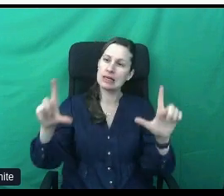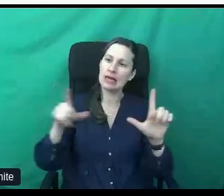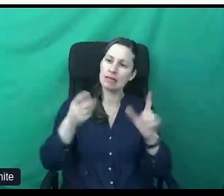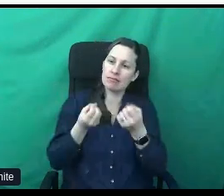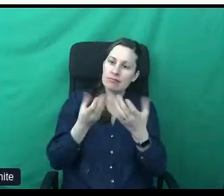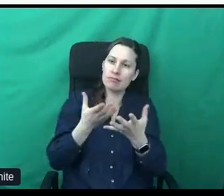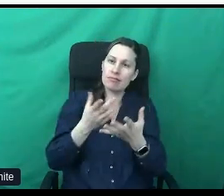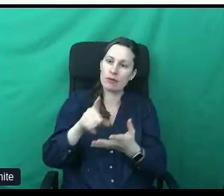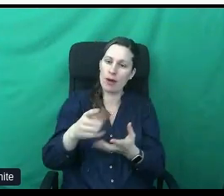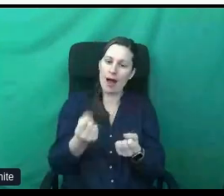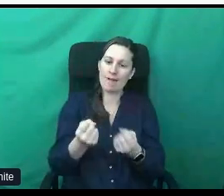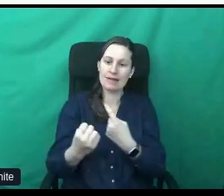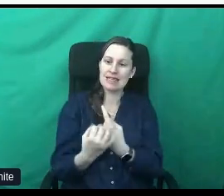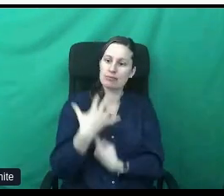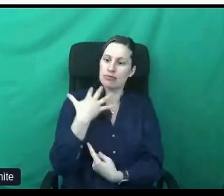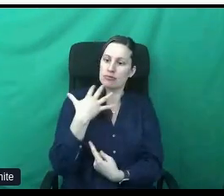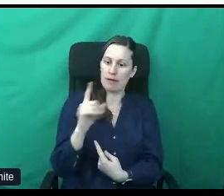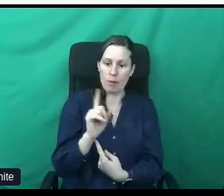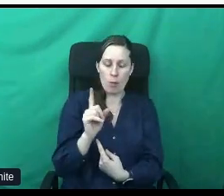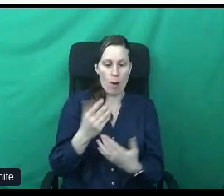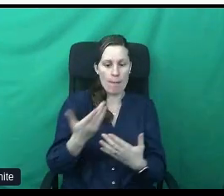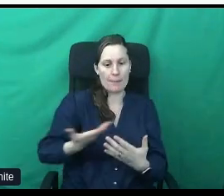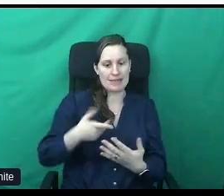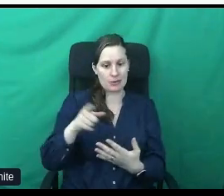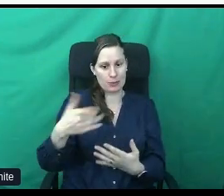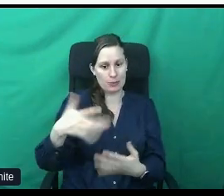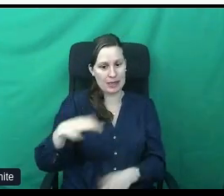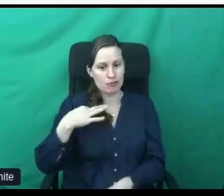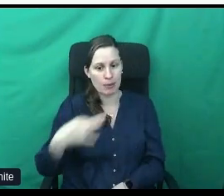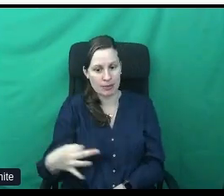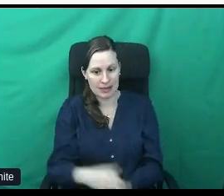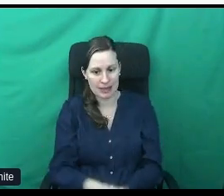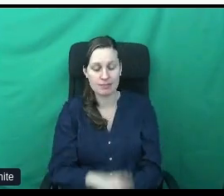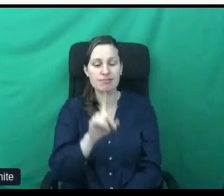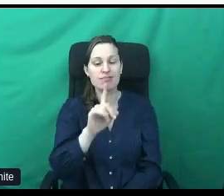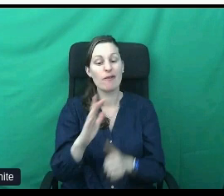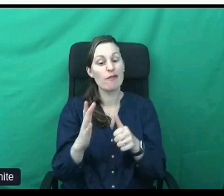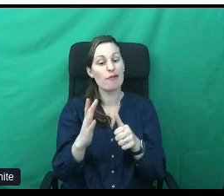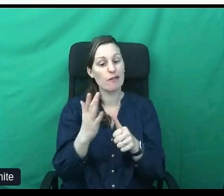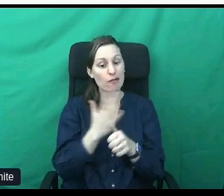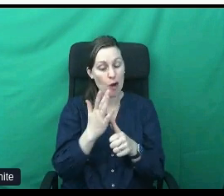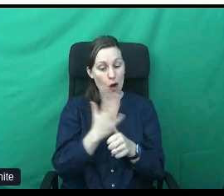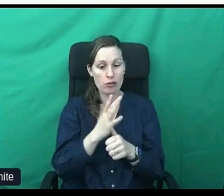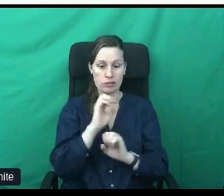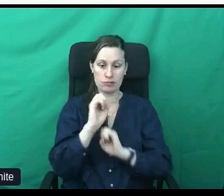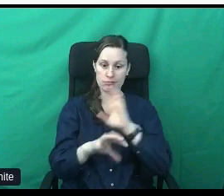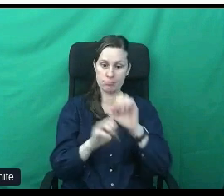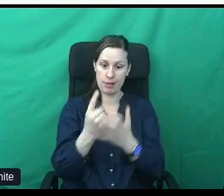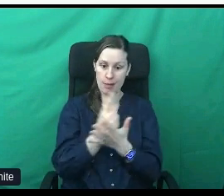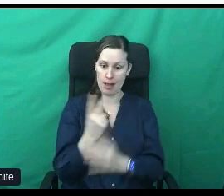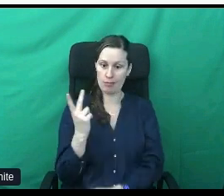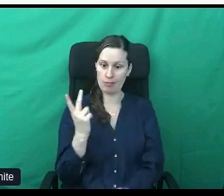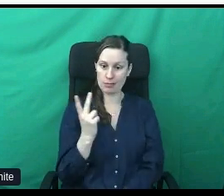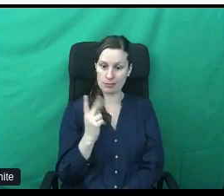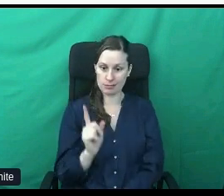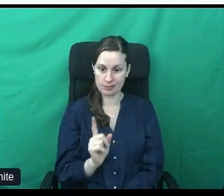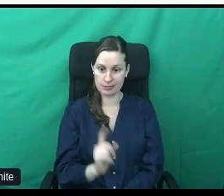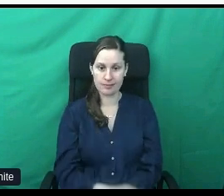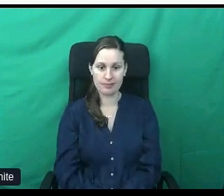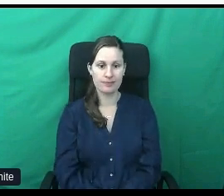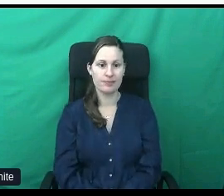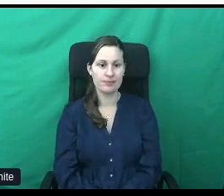some inspiration for the businesses that you represent. But first, a little about us.